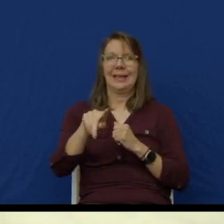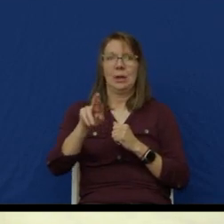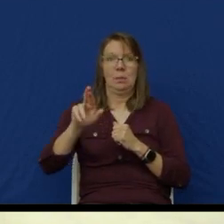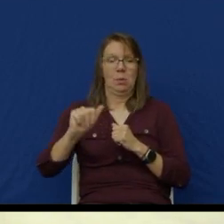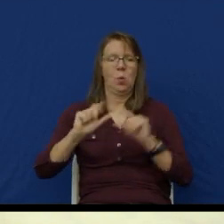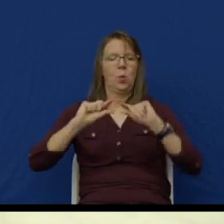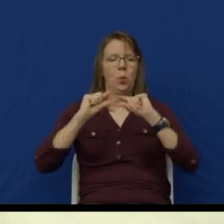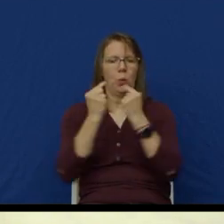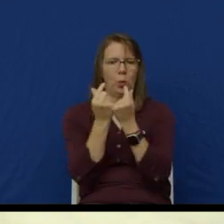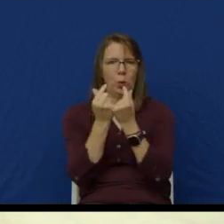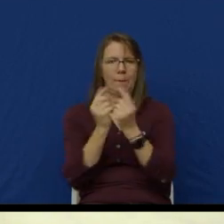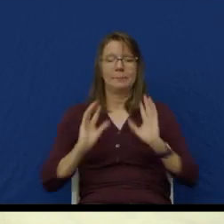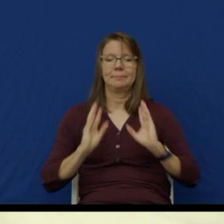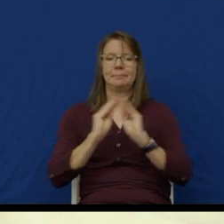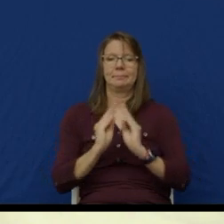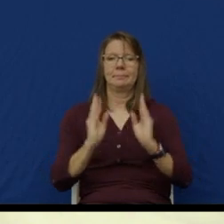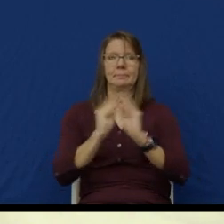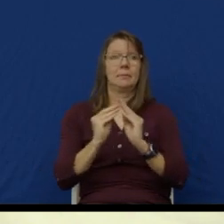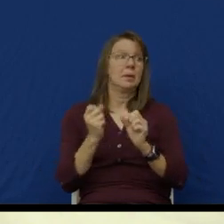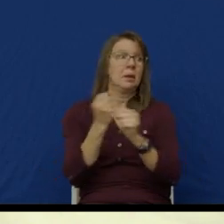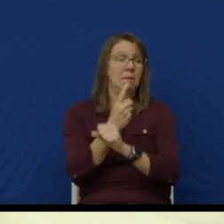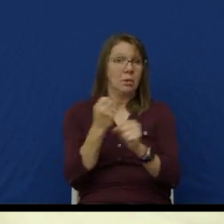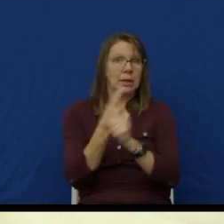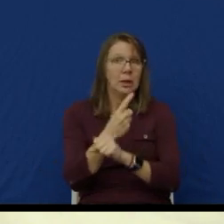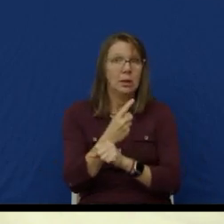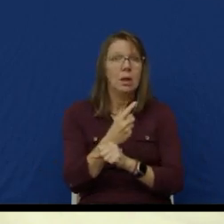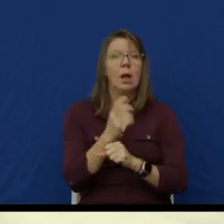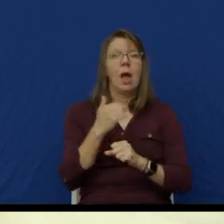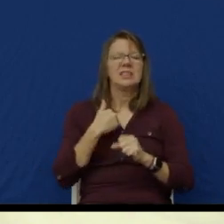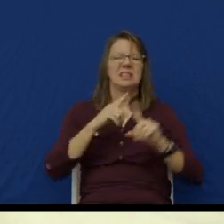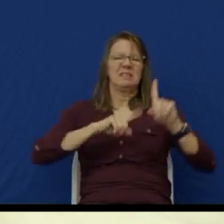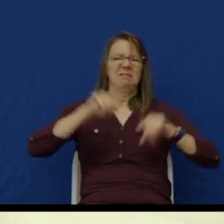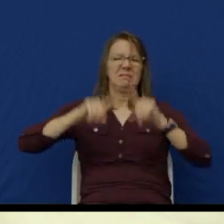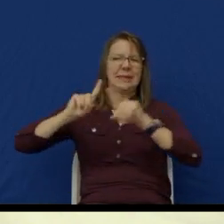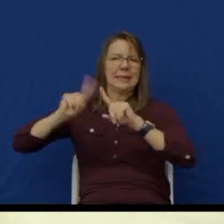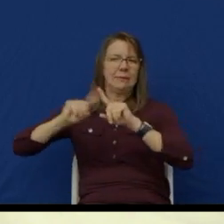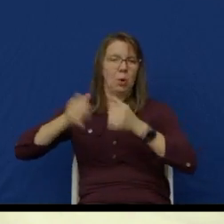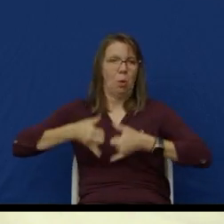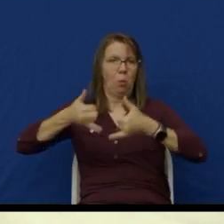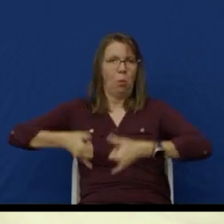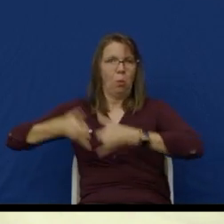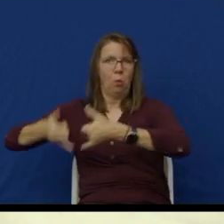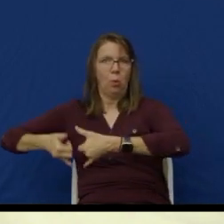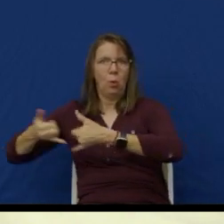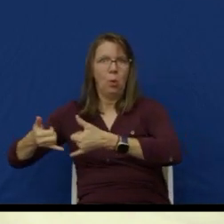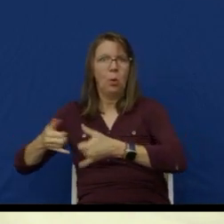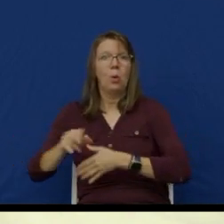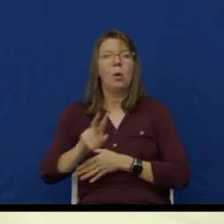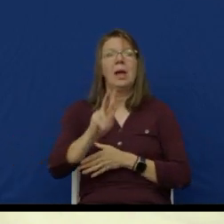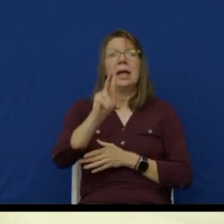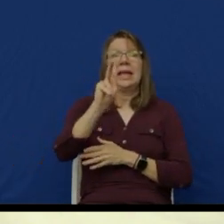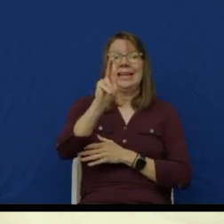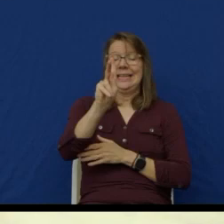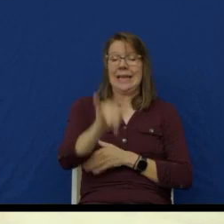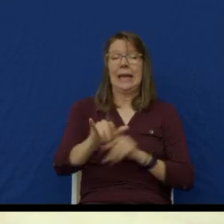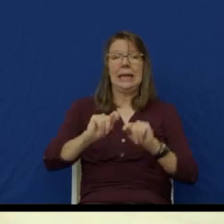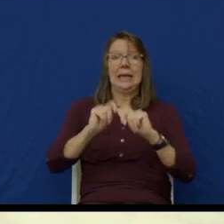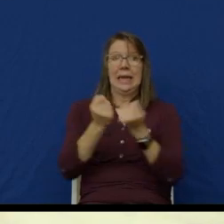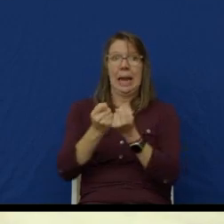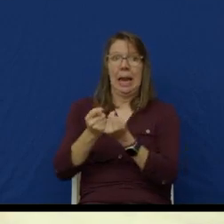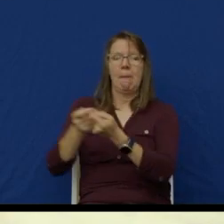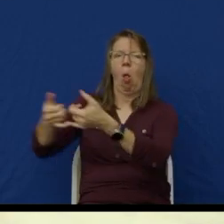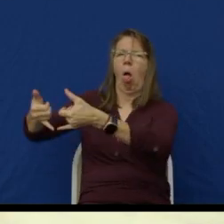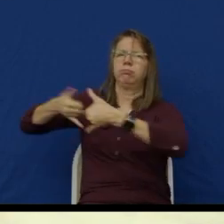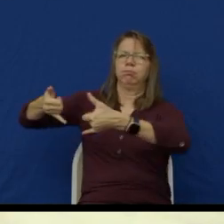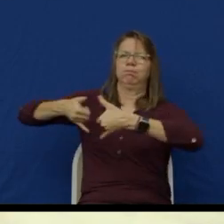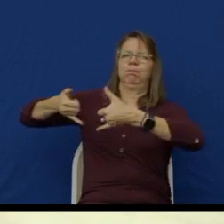a variety of prestigious awards. And the Kentucky team raked it in this year, lots and lots of hardware.